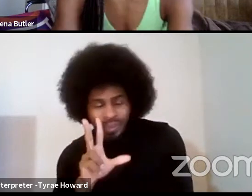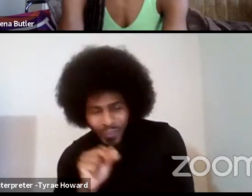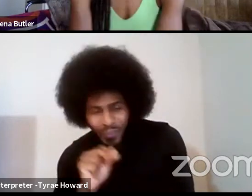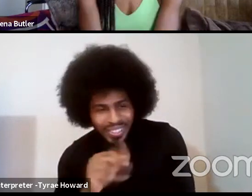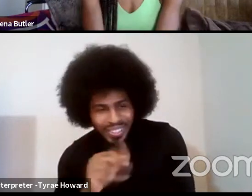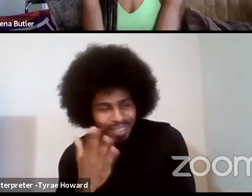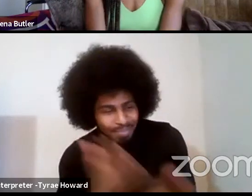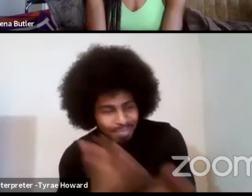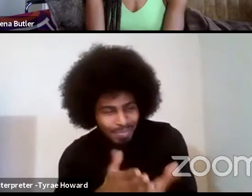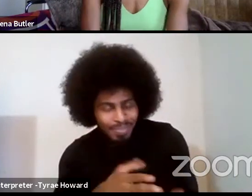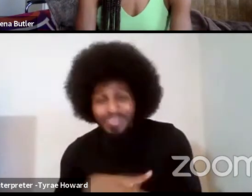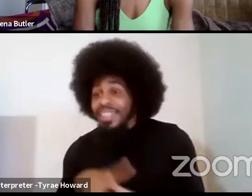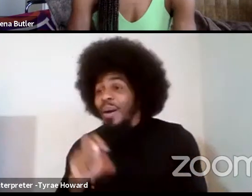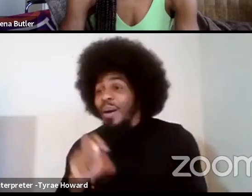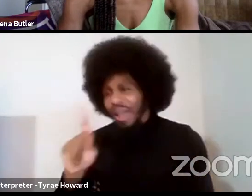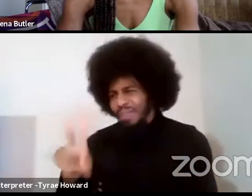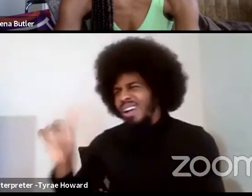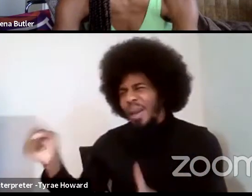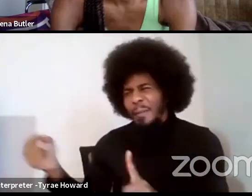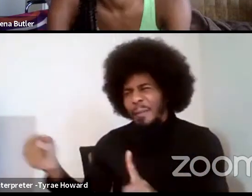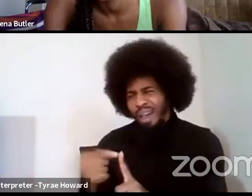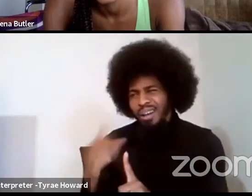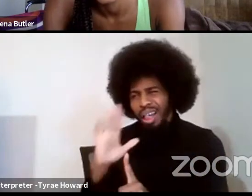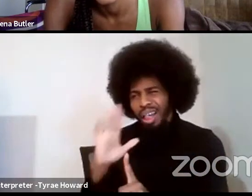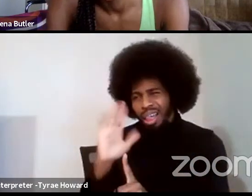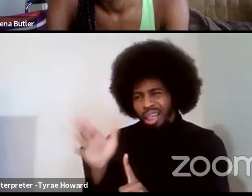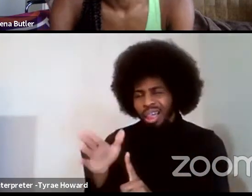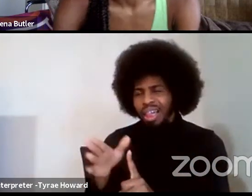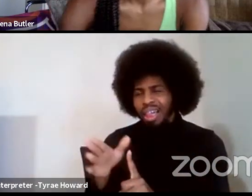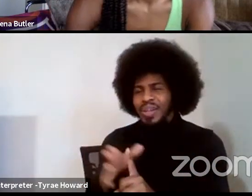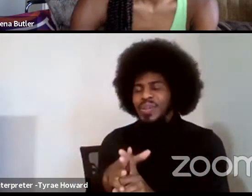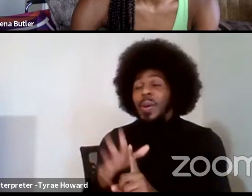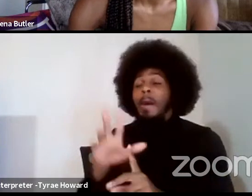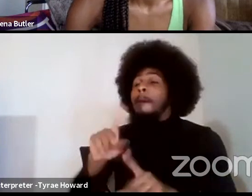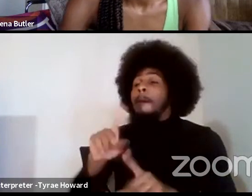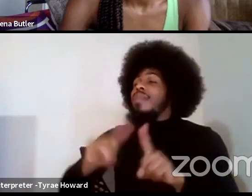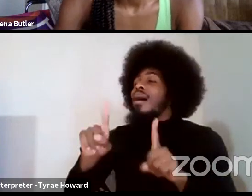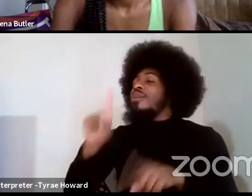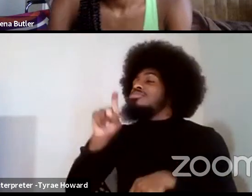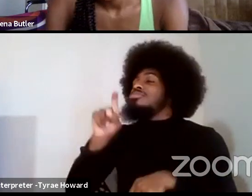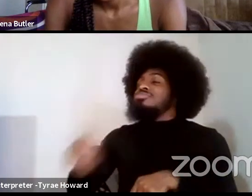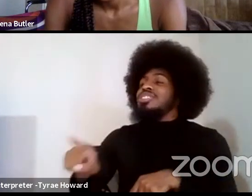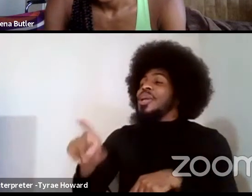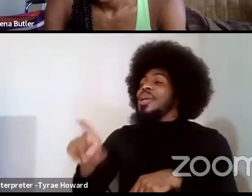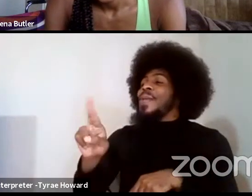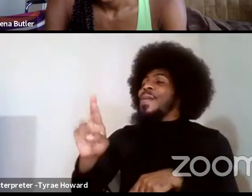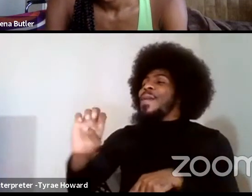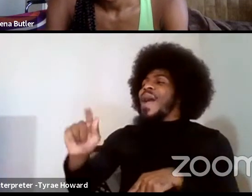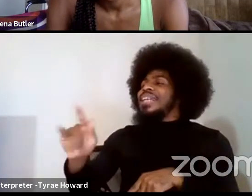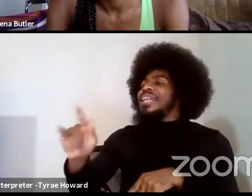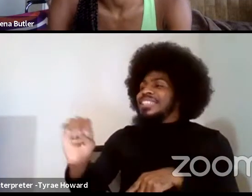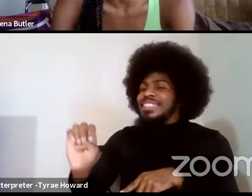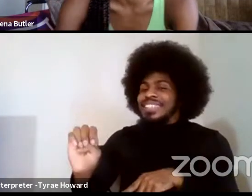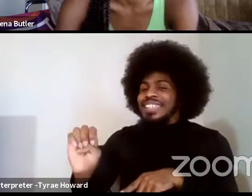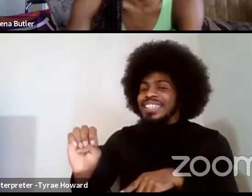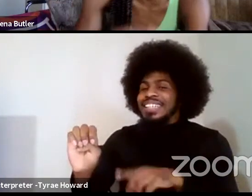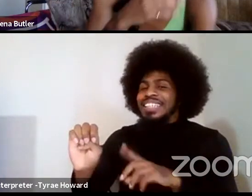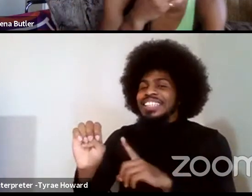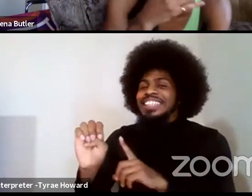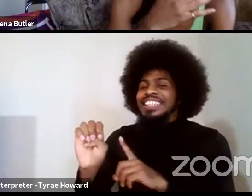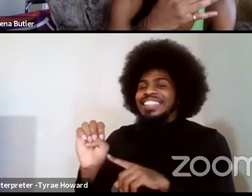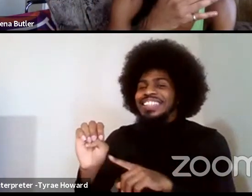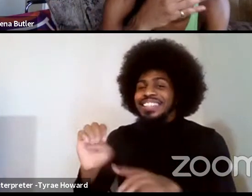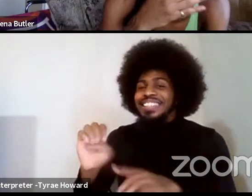promise. But don't go yet, Rena. Reggie, so Yatande said, oh no, no,